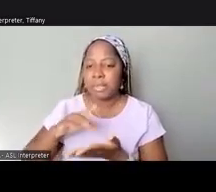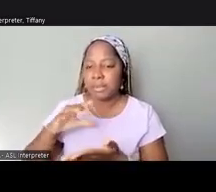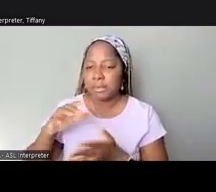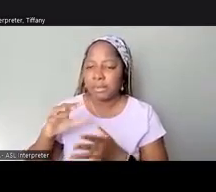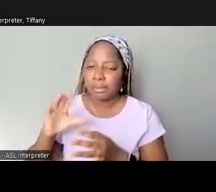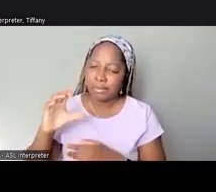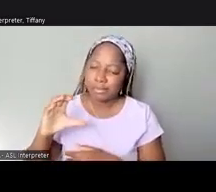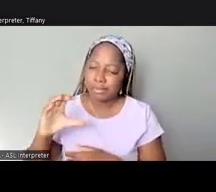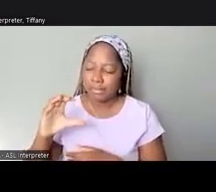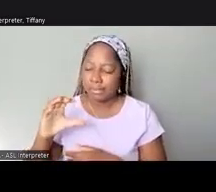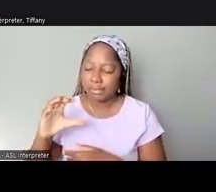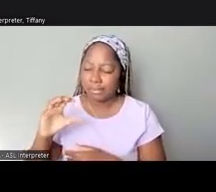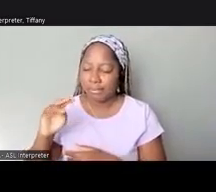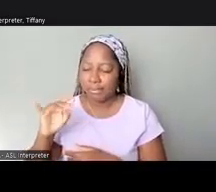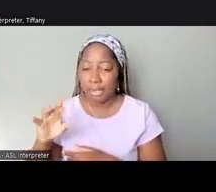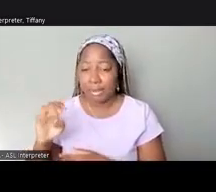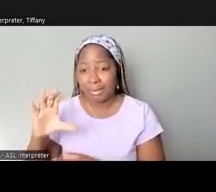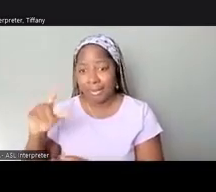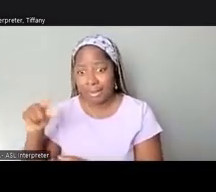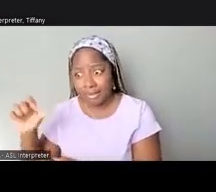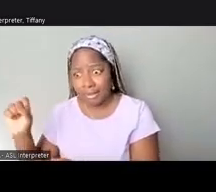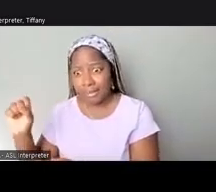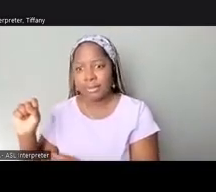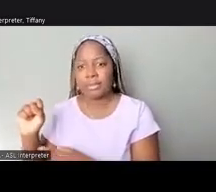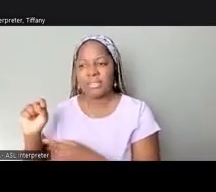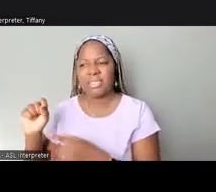talking about it reinforces this assumption about